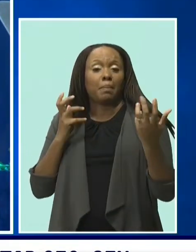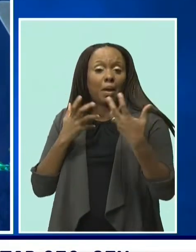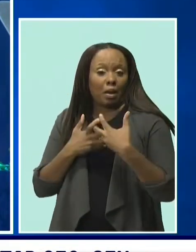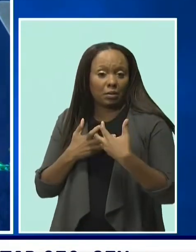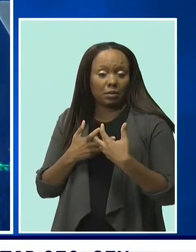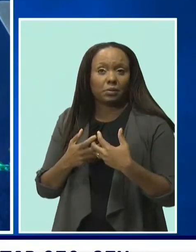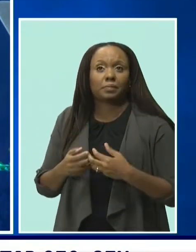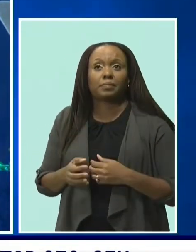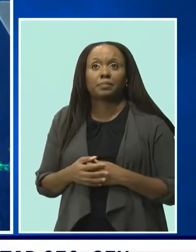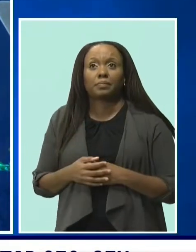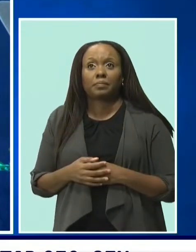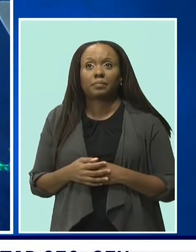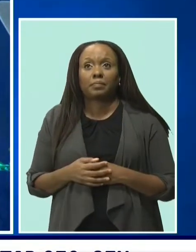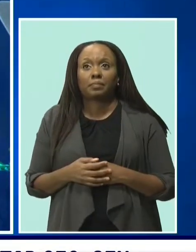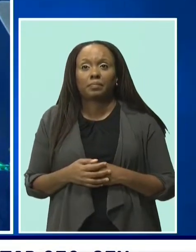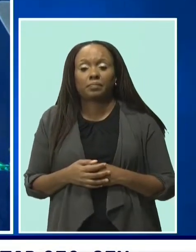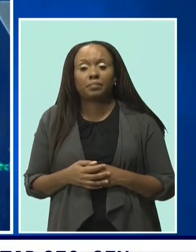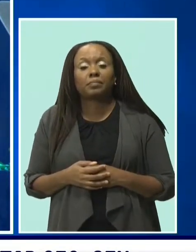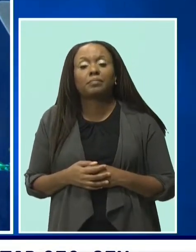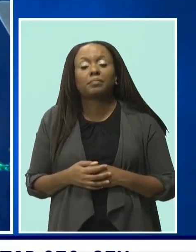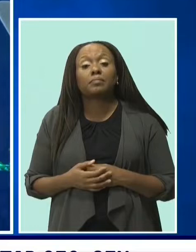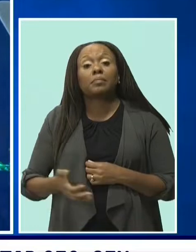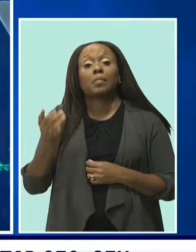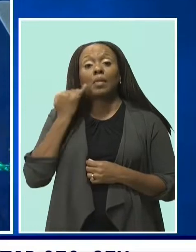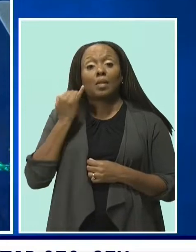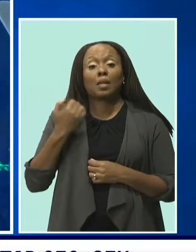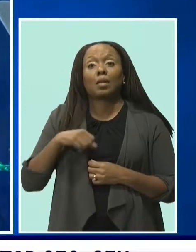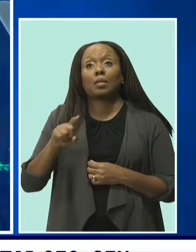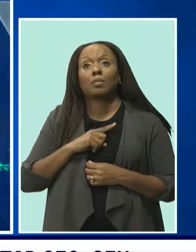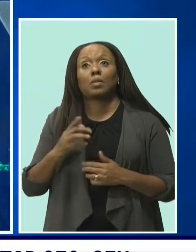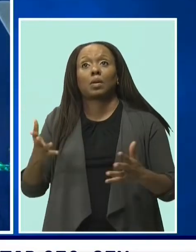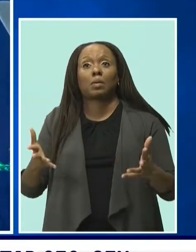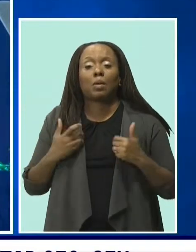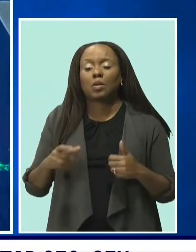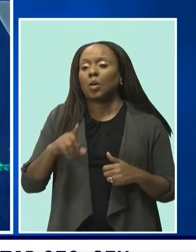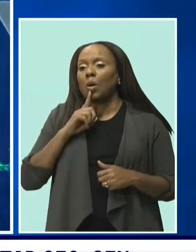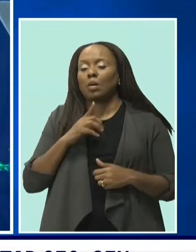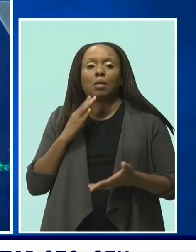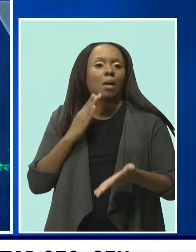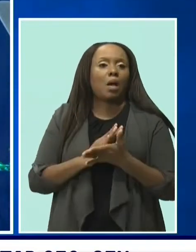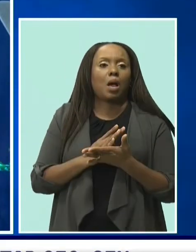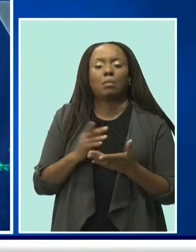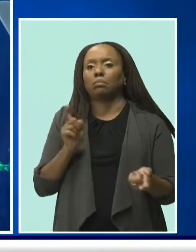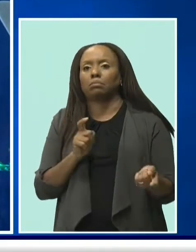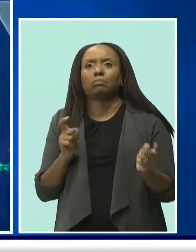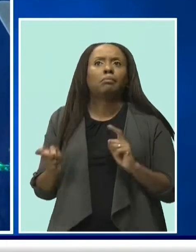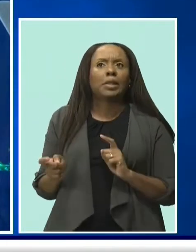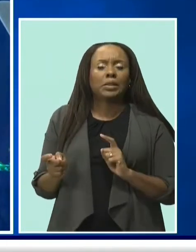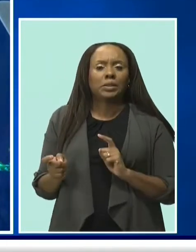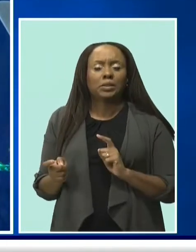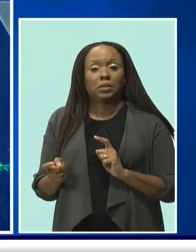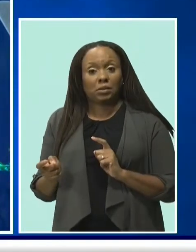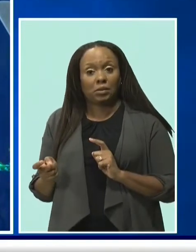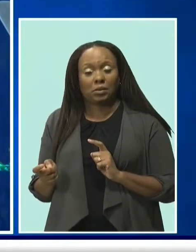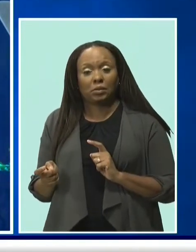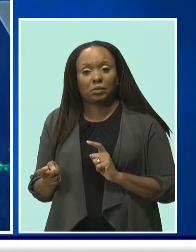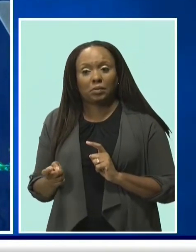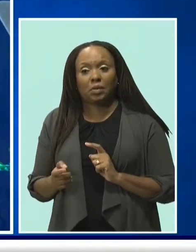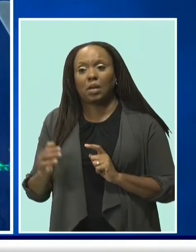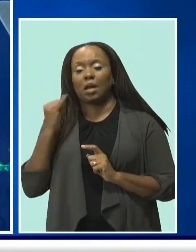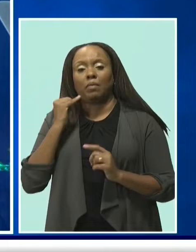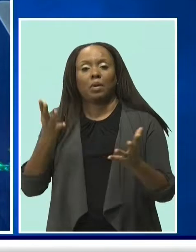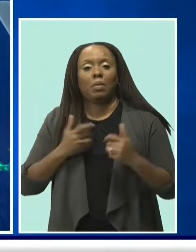for us to pull up and change the rhythm as the youth forum was themed, and in order for us to leave no